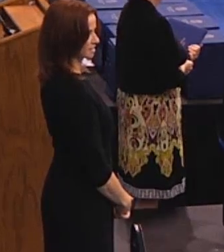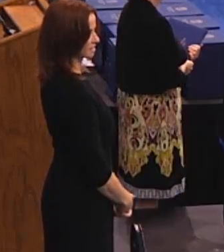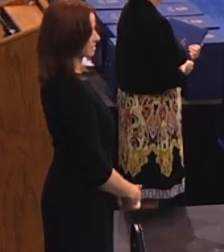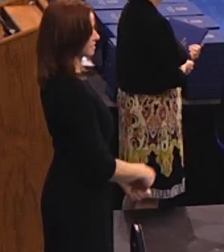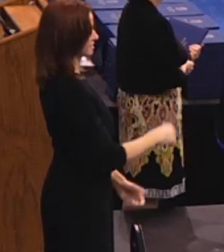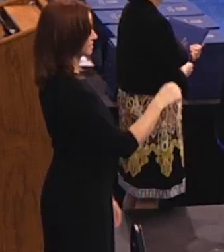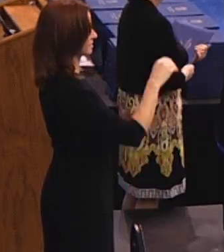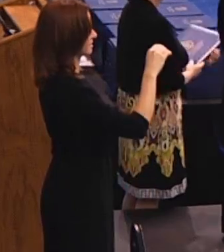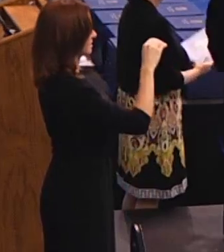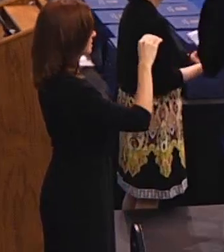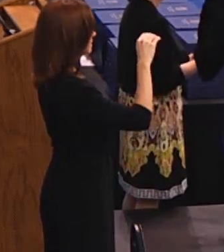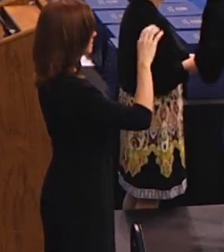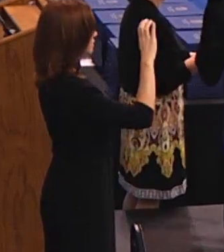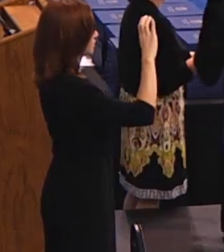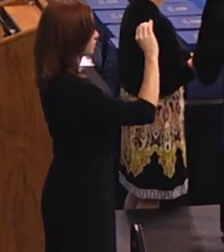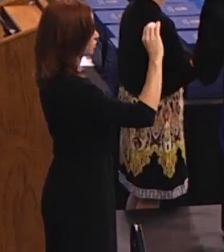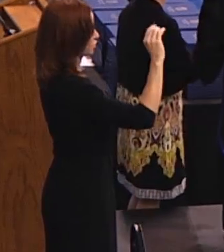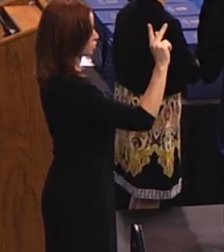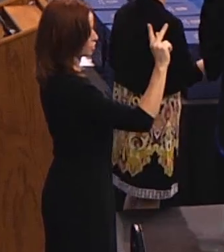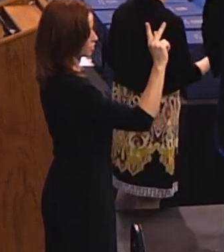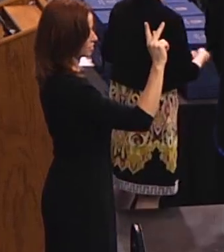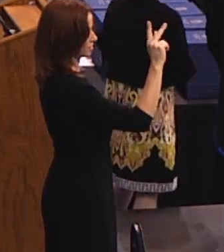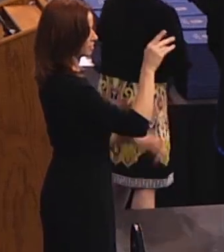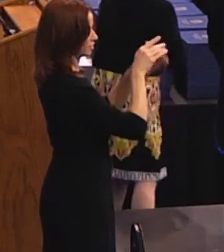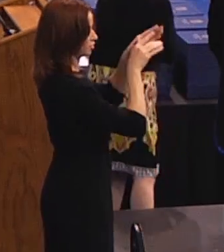Caitlin A. Cook, General Studies.